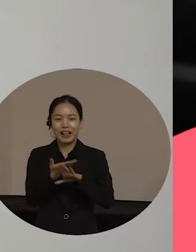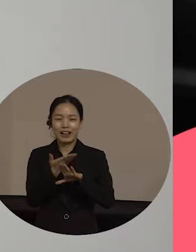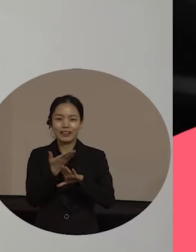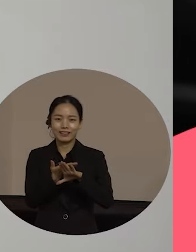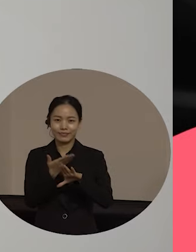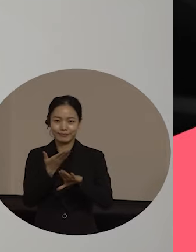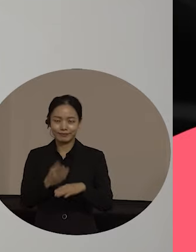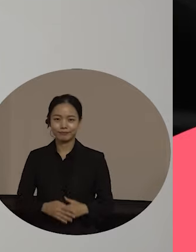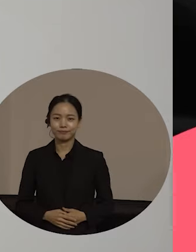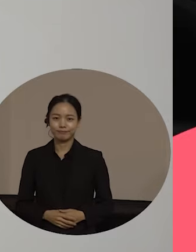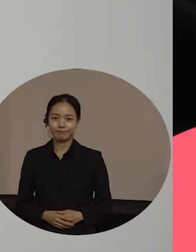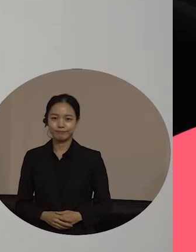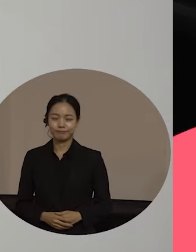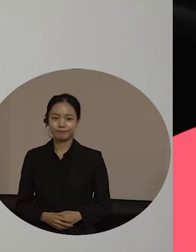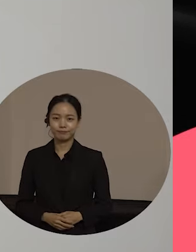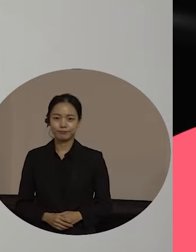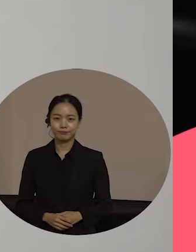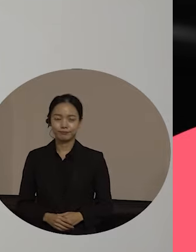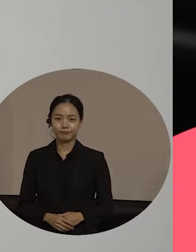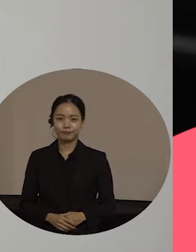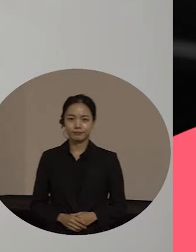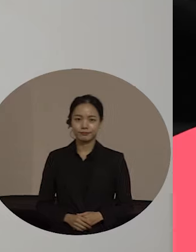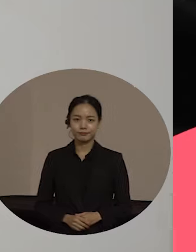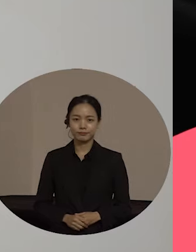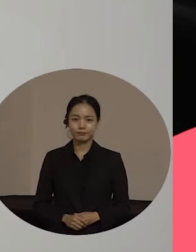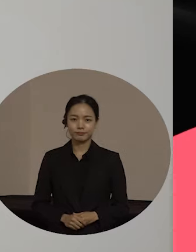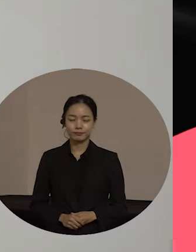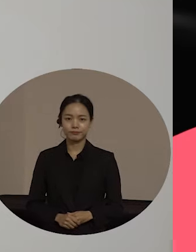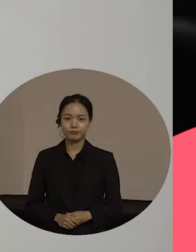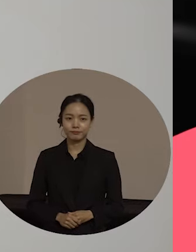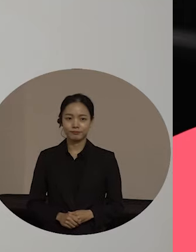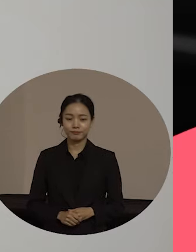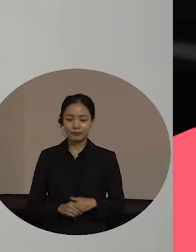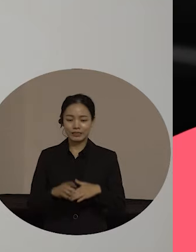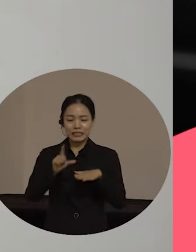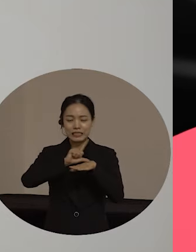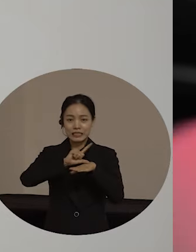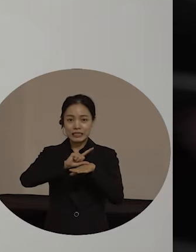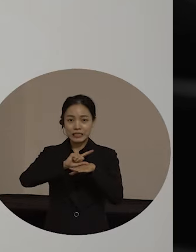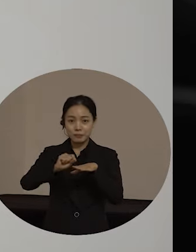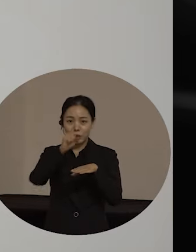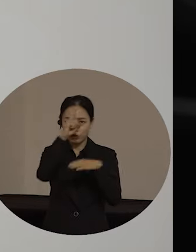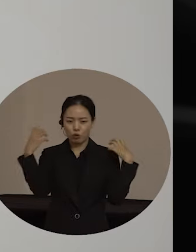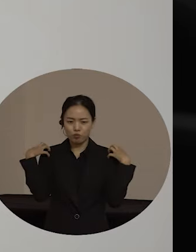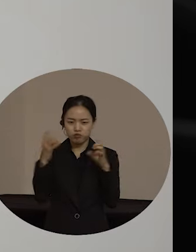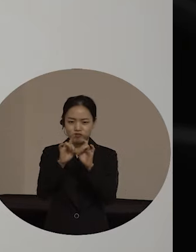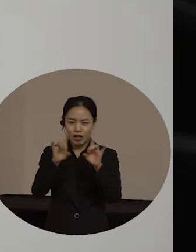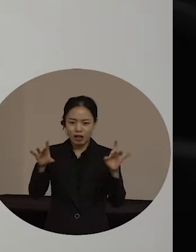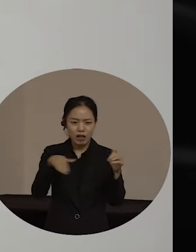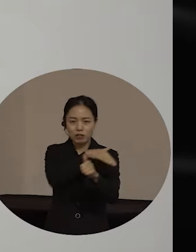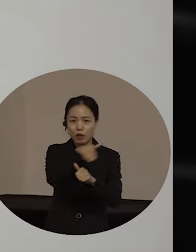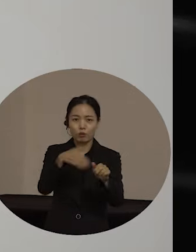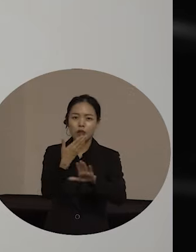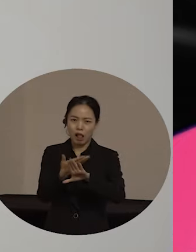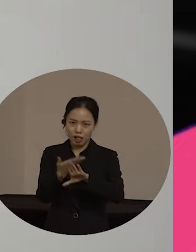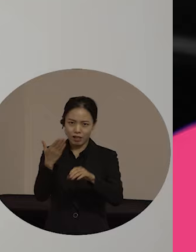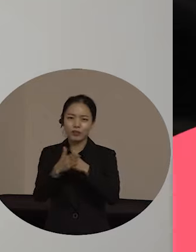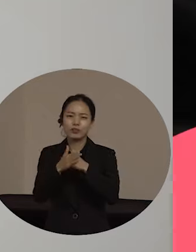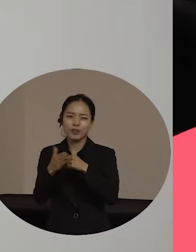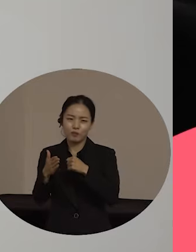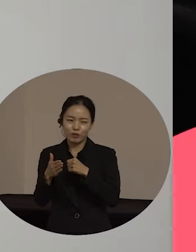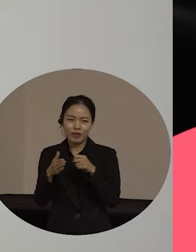monitoring everything. But I would say that we cooperate and we make the key strategies and plans mostly